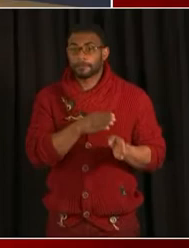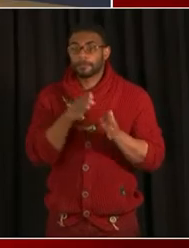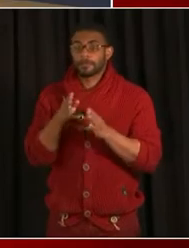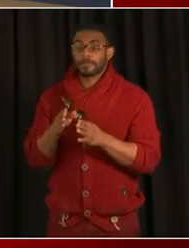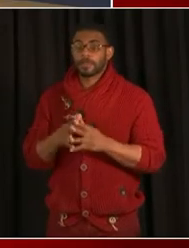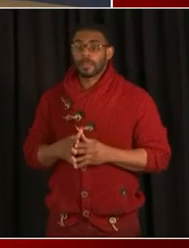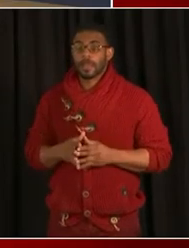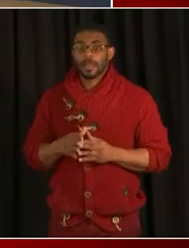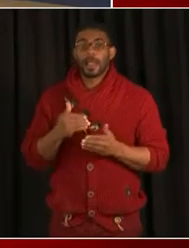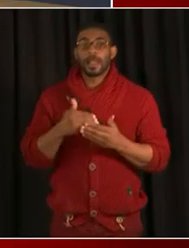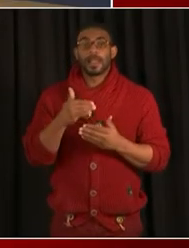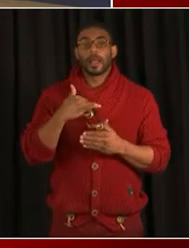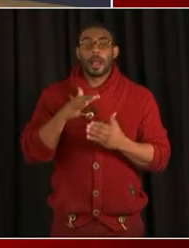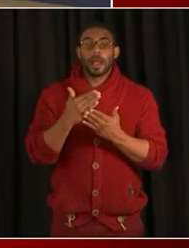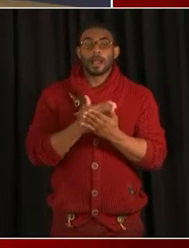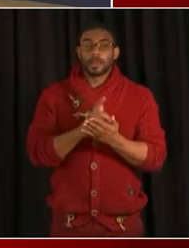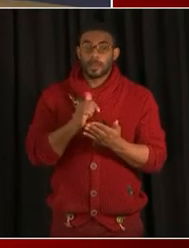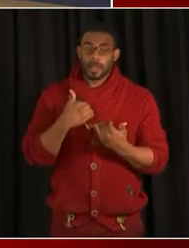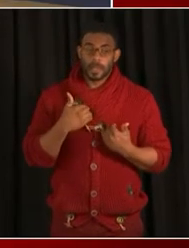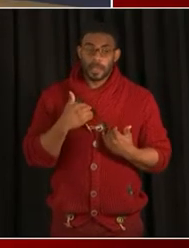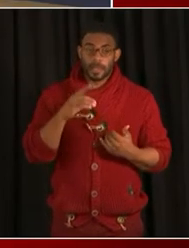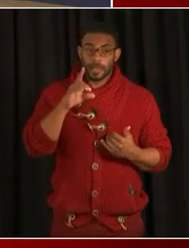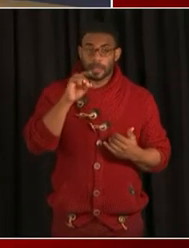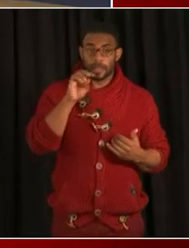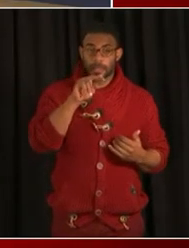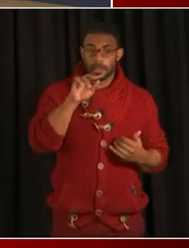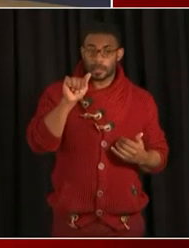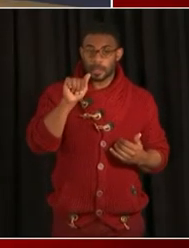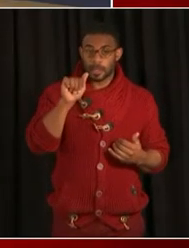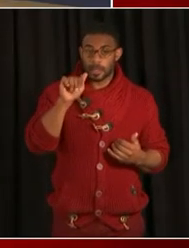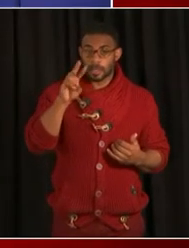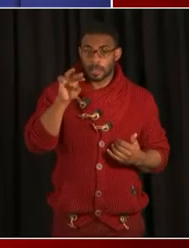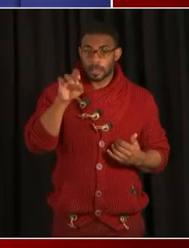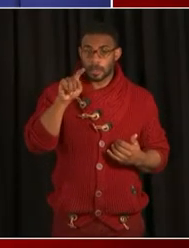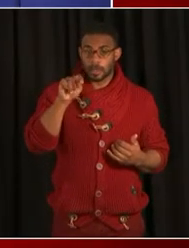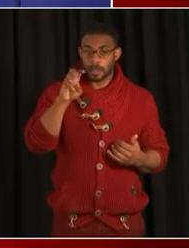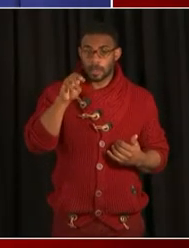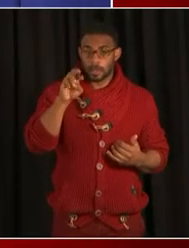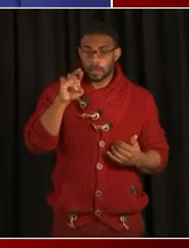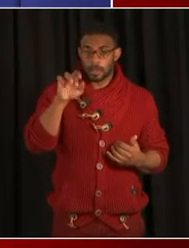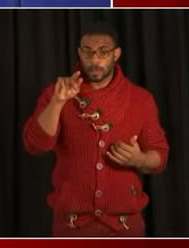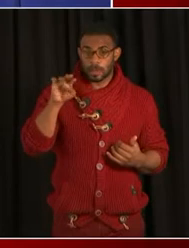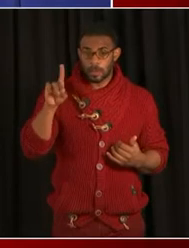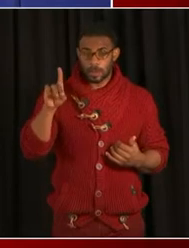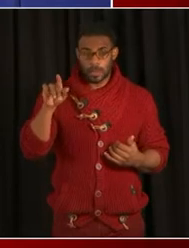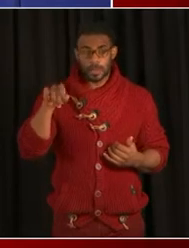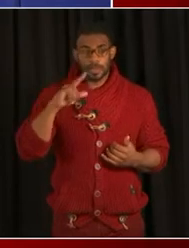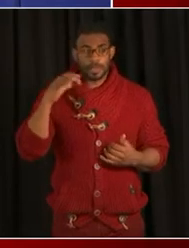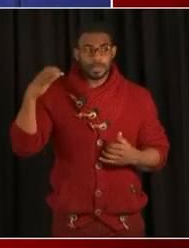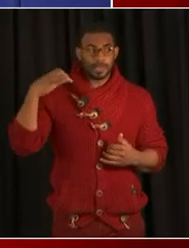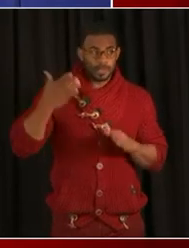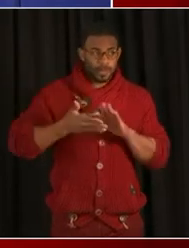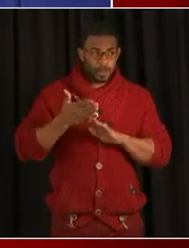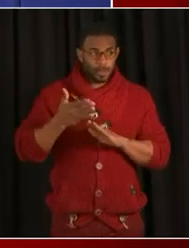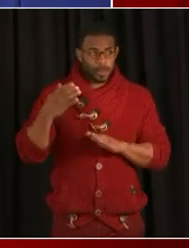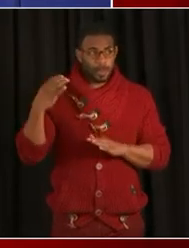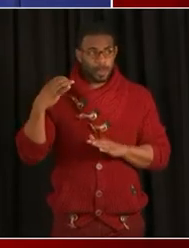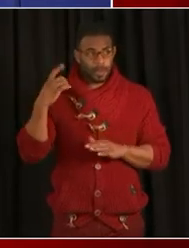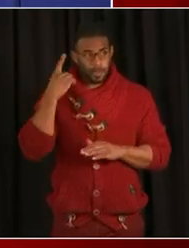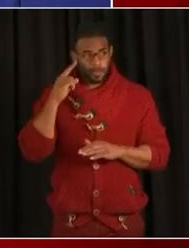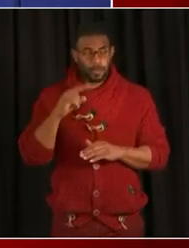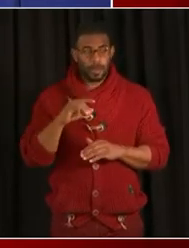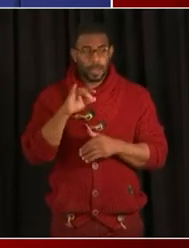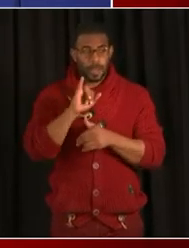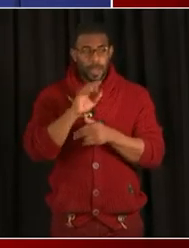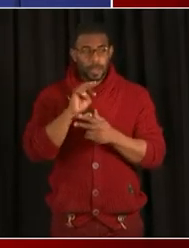Thank you. And next up on our list, we have Donna Westmoreland. And Donna is the Chief Operating